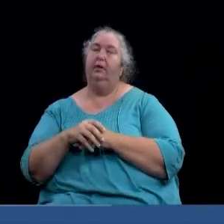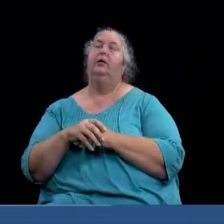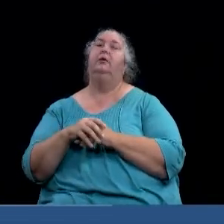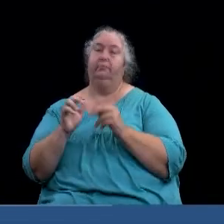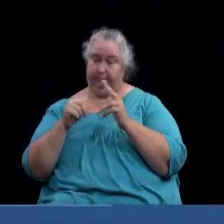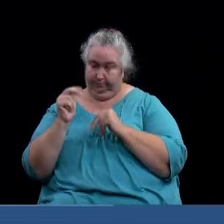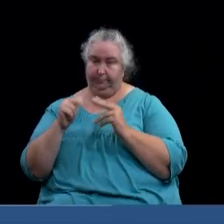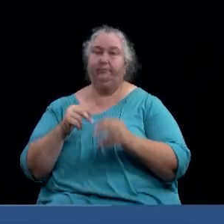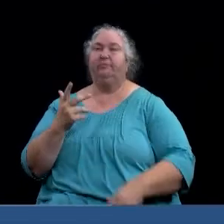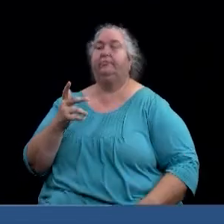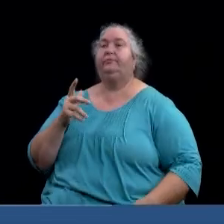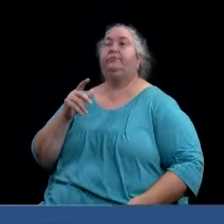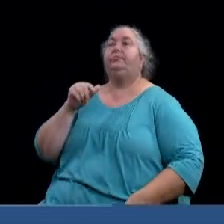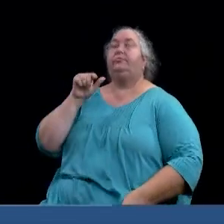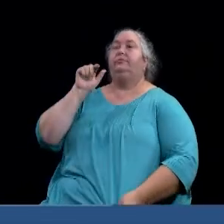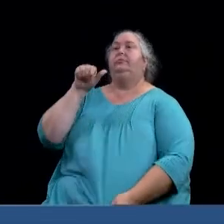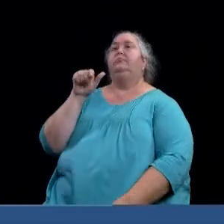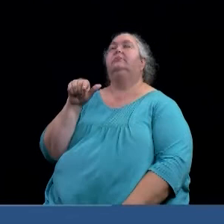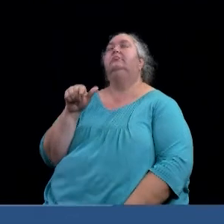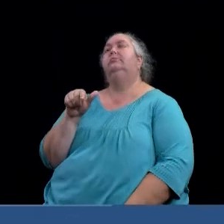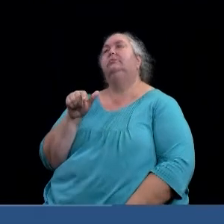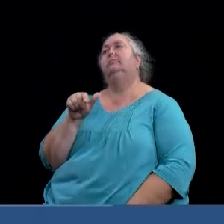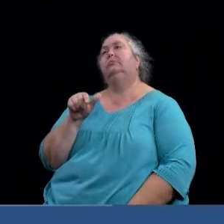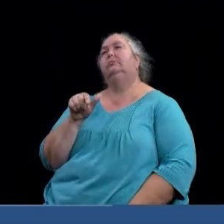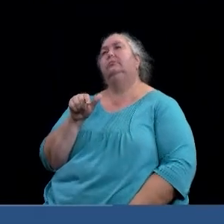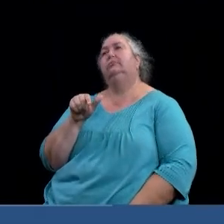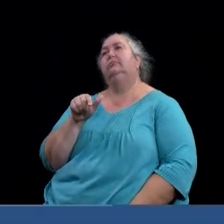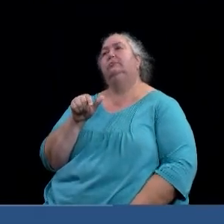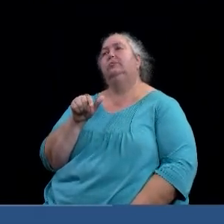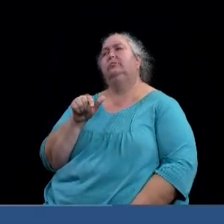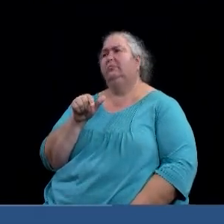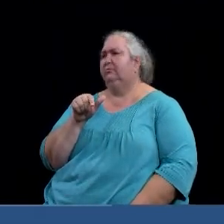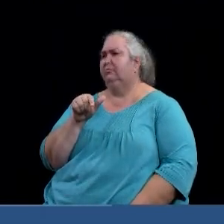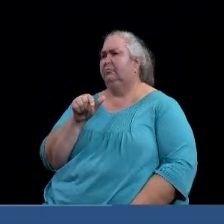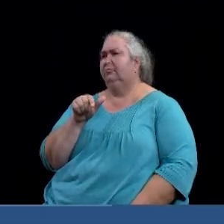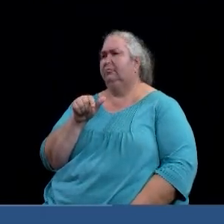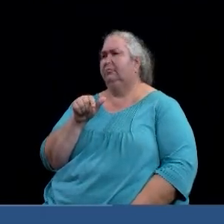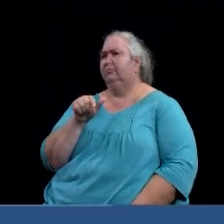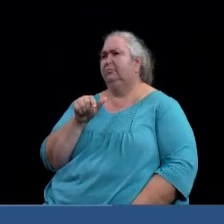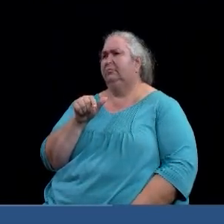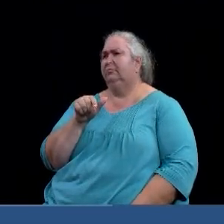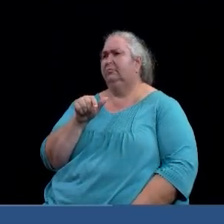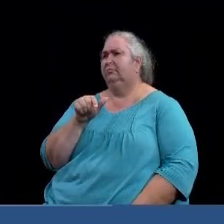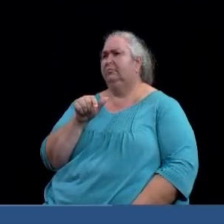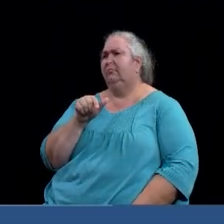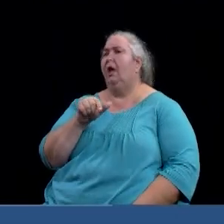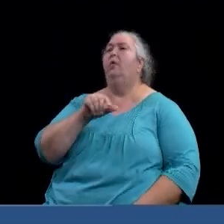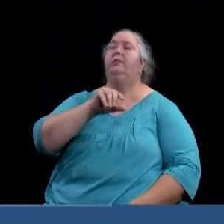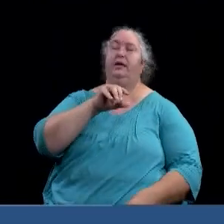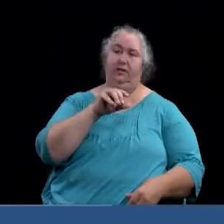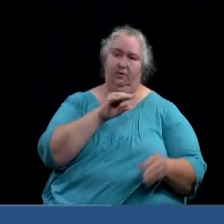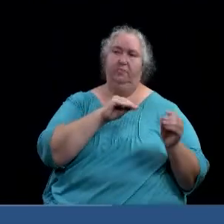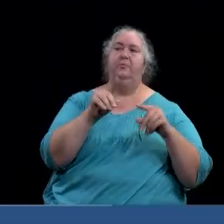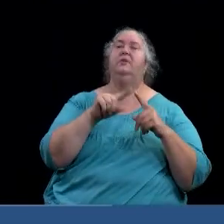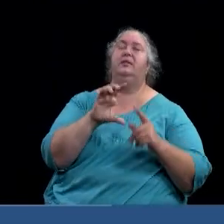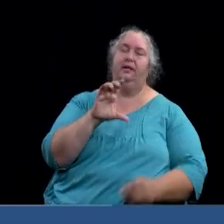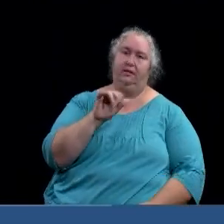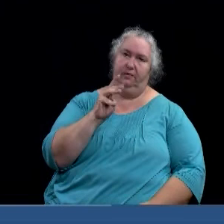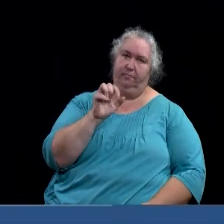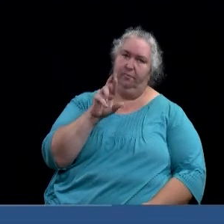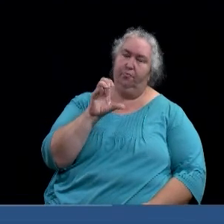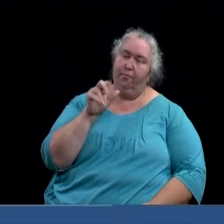Square Apartments. So it's still going to be here. We're still going